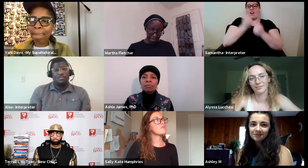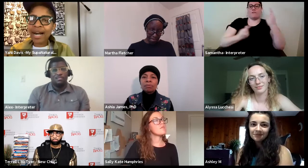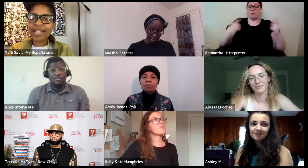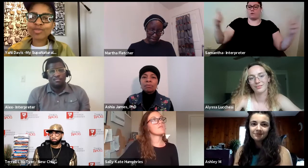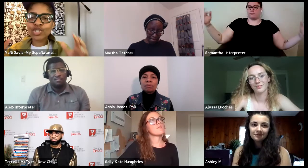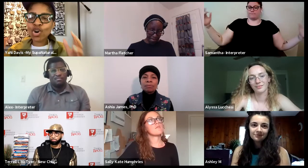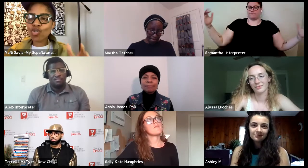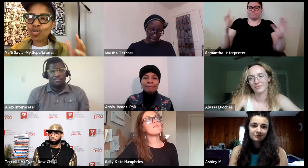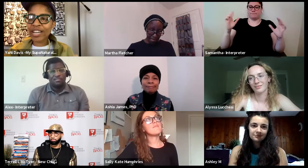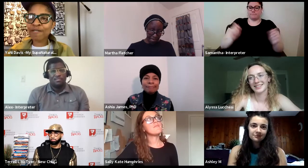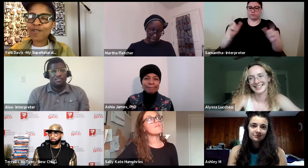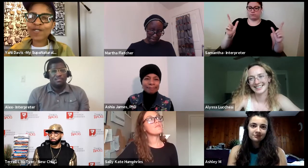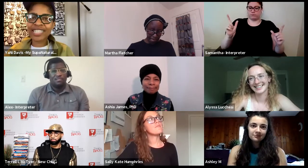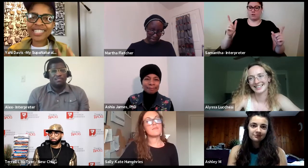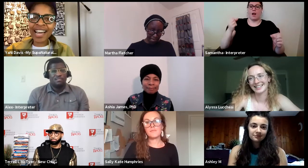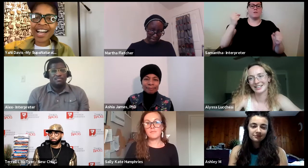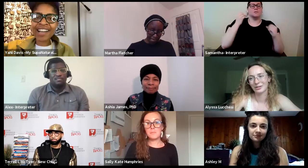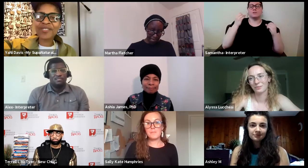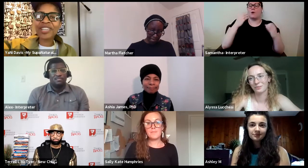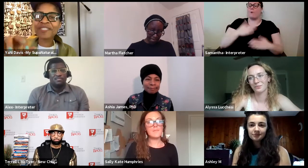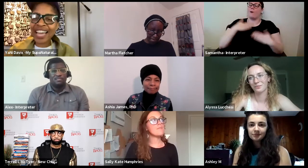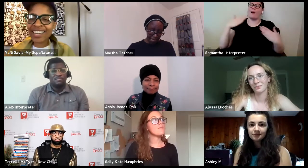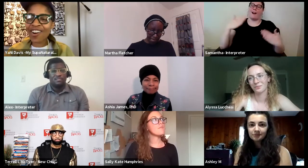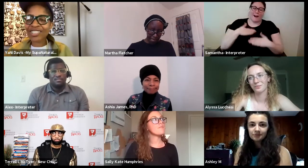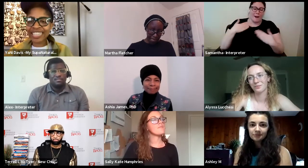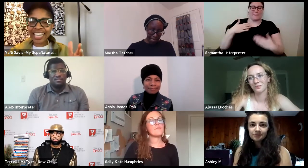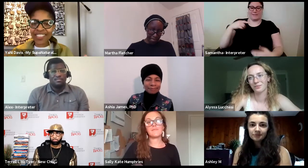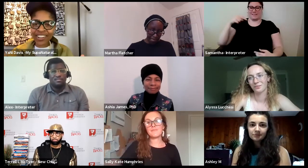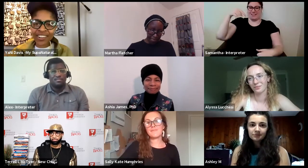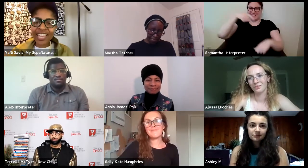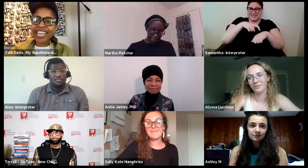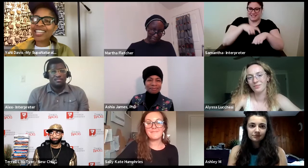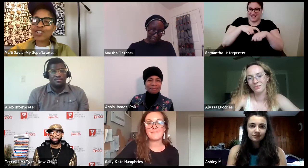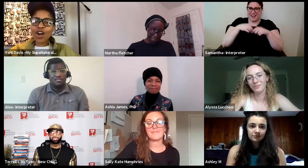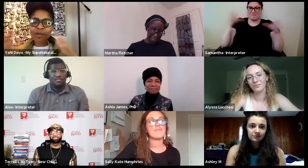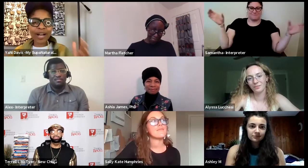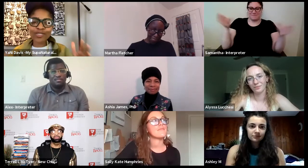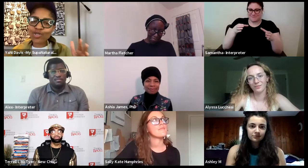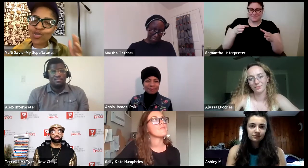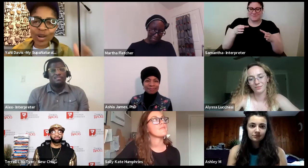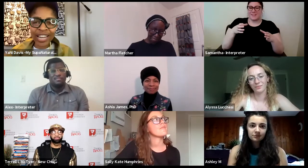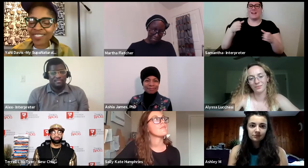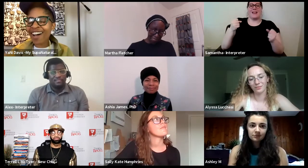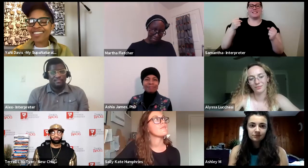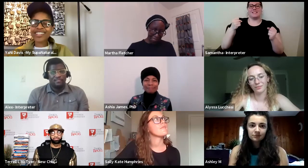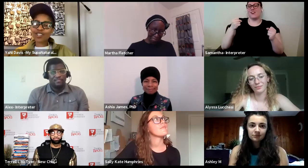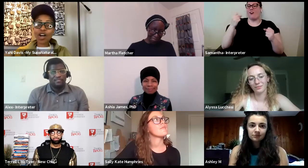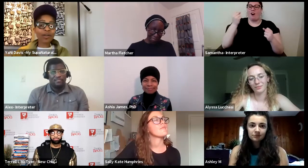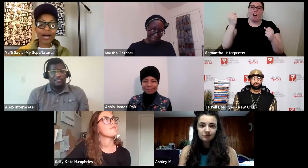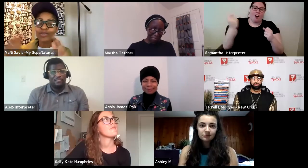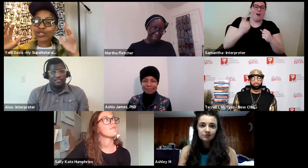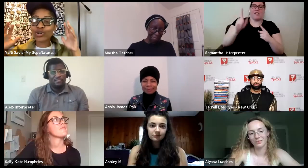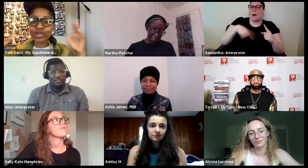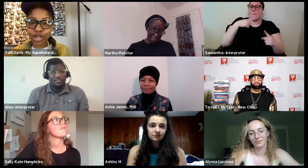I am so grateful for this time that we have had all together. It is all about the new wave, y'all. It is